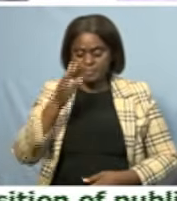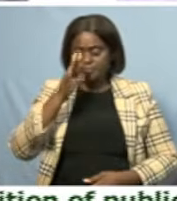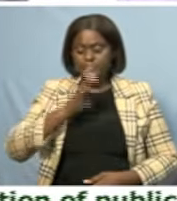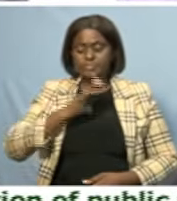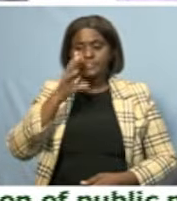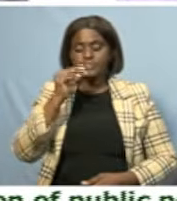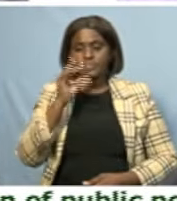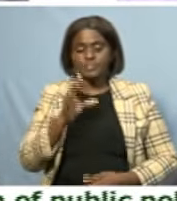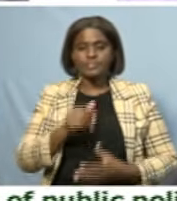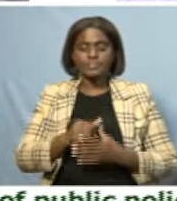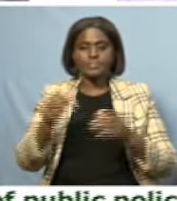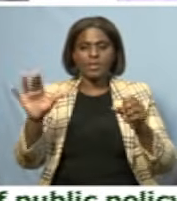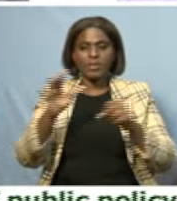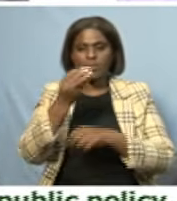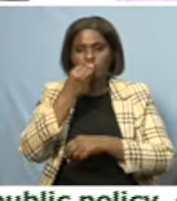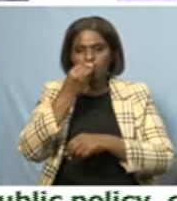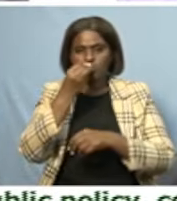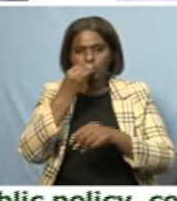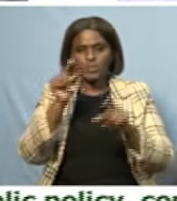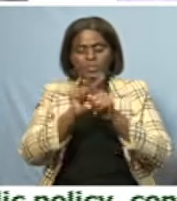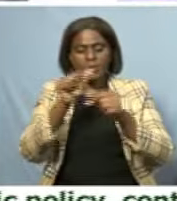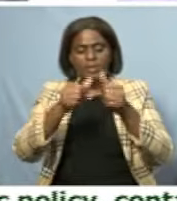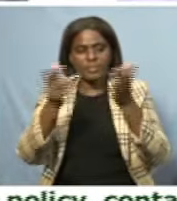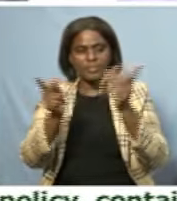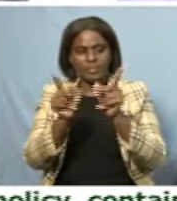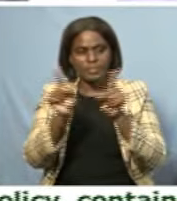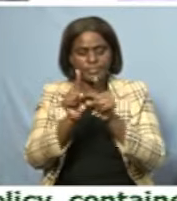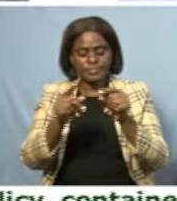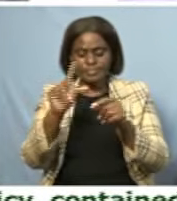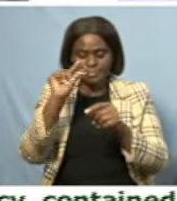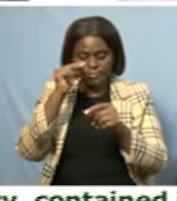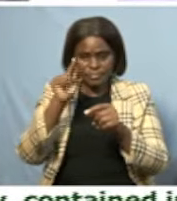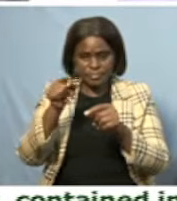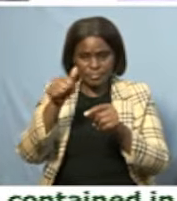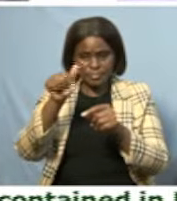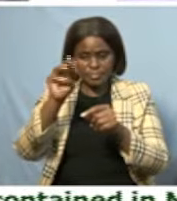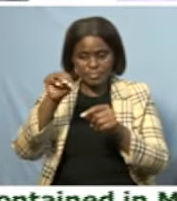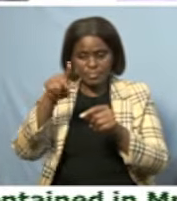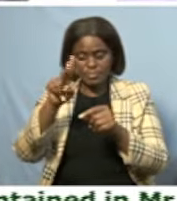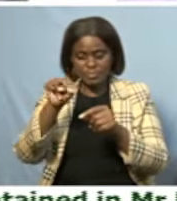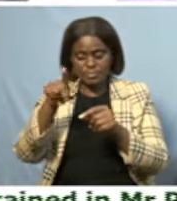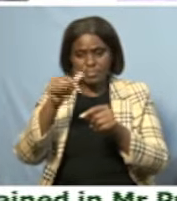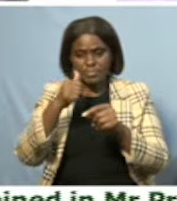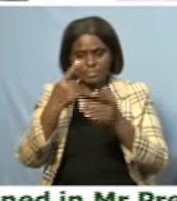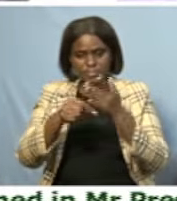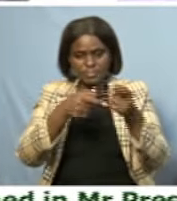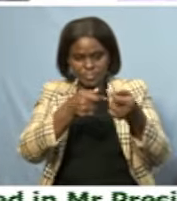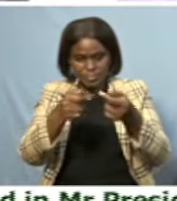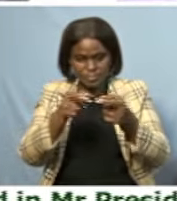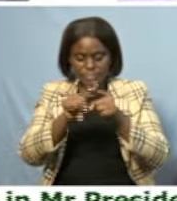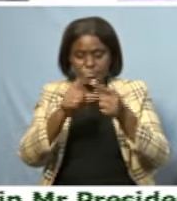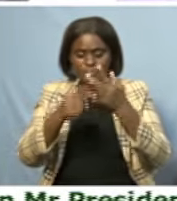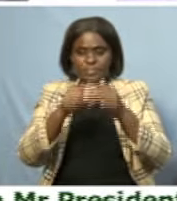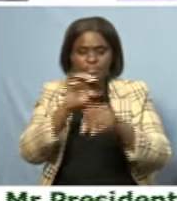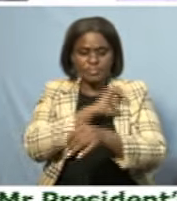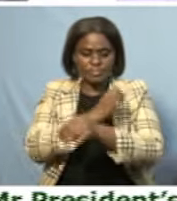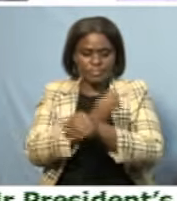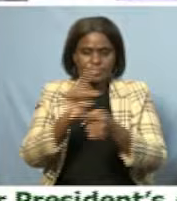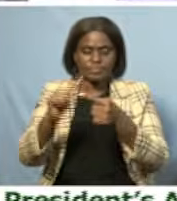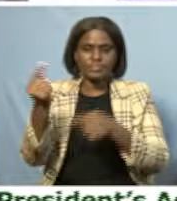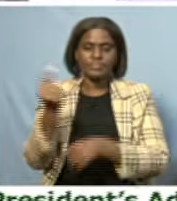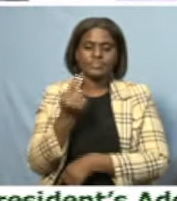Speaker, food is for everyone, including Binwe, Honorable Binwe Mpud. He has to feed to have the energy to come